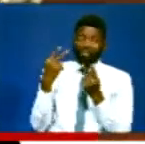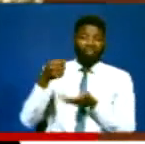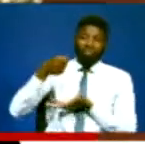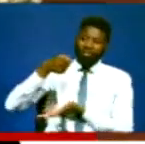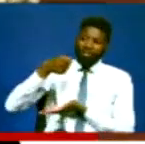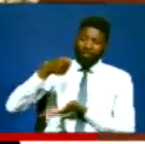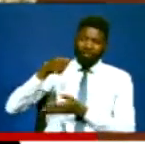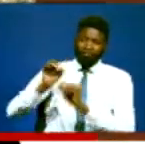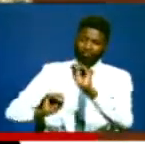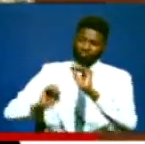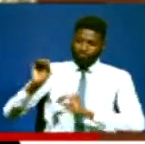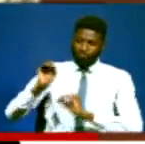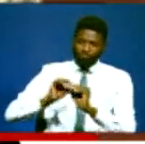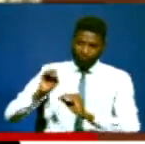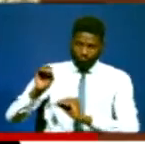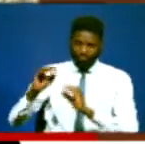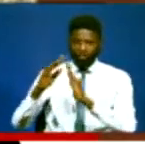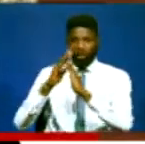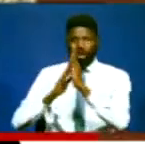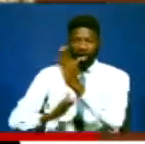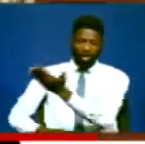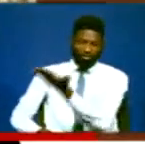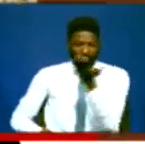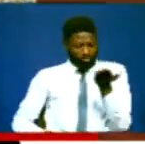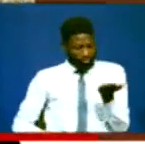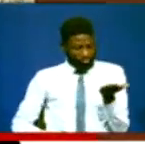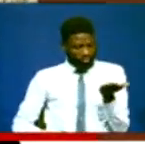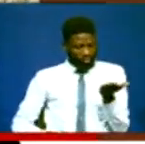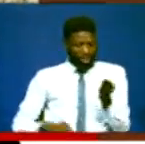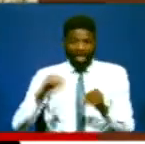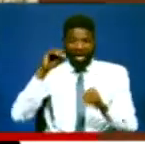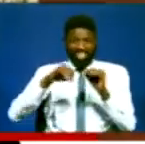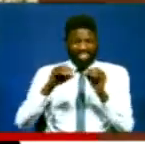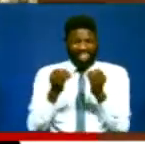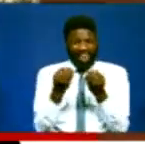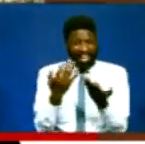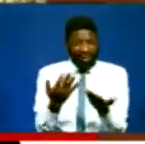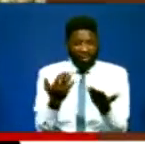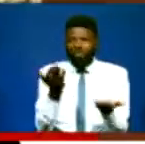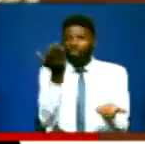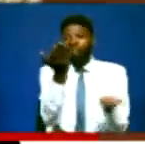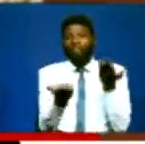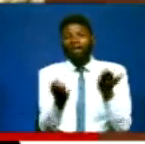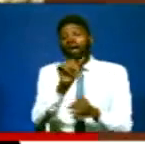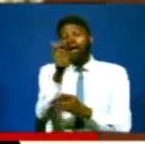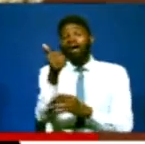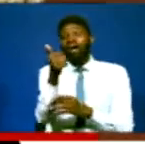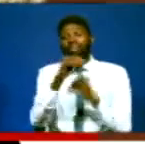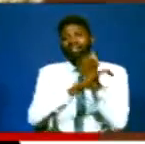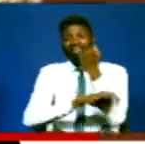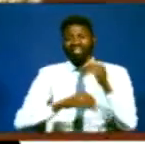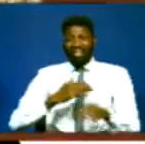given in terms of how much it would cost to run an election, mm-hmm. and compared to other countries, for our case, it's always huge. The mm-hmm. amount yes. is so